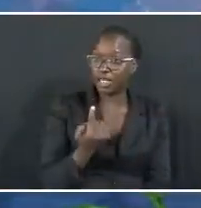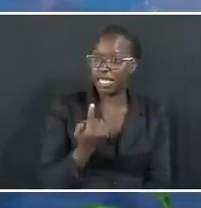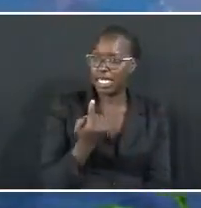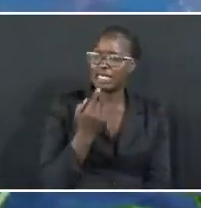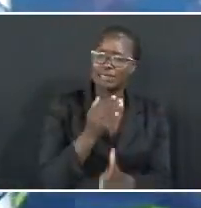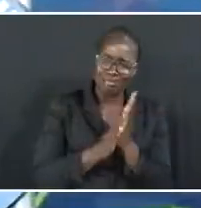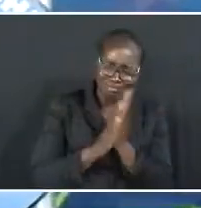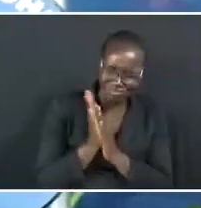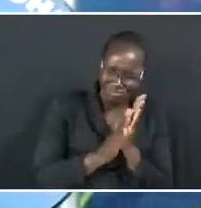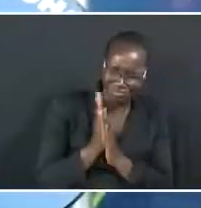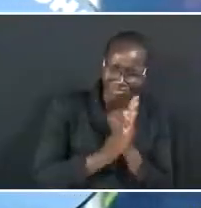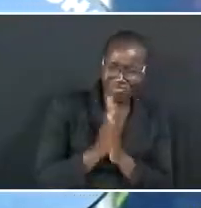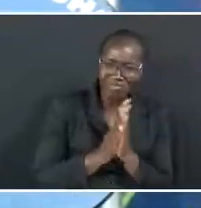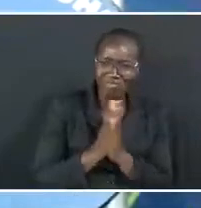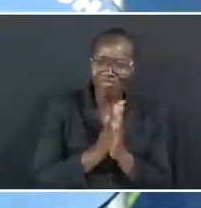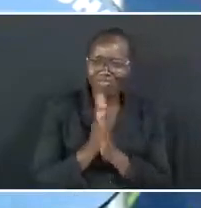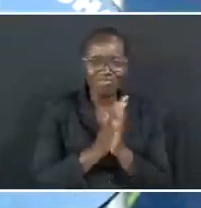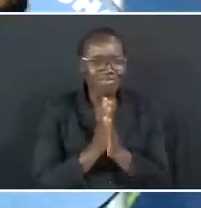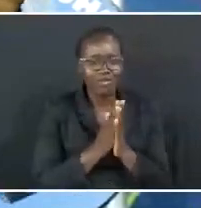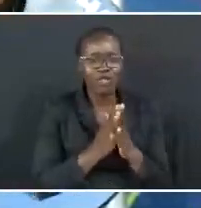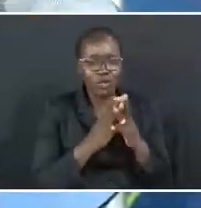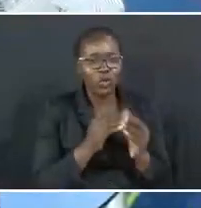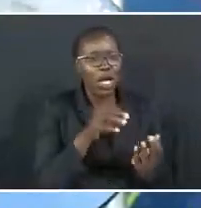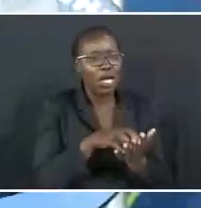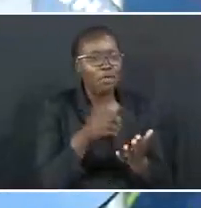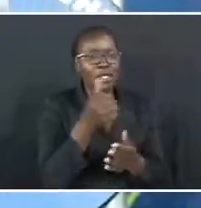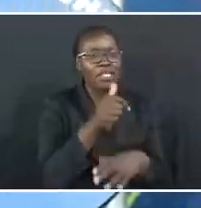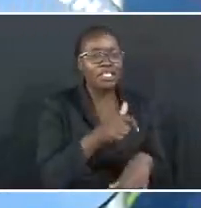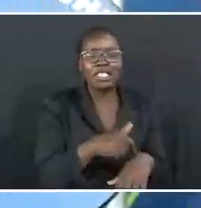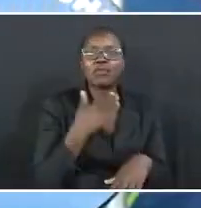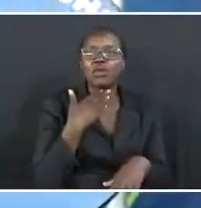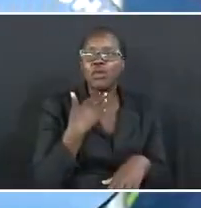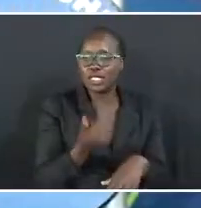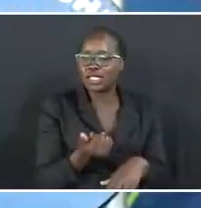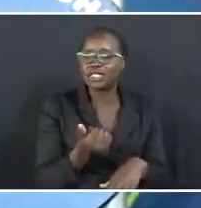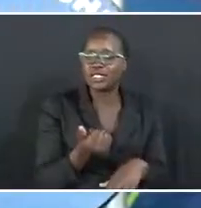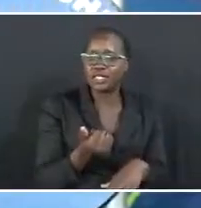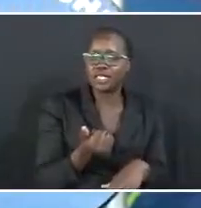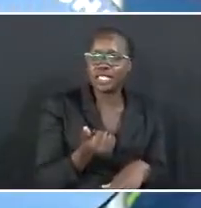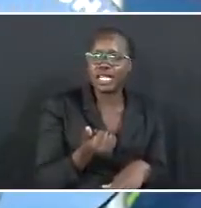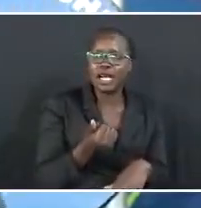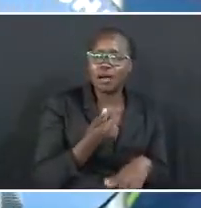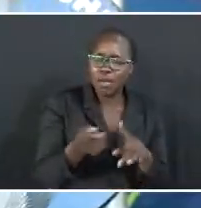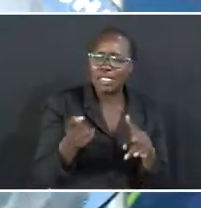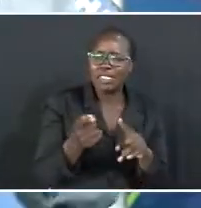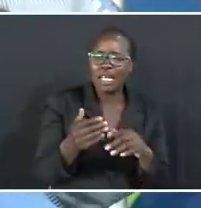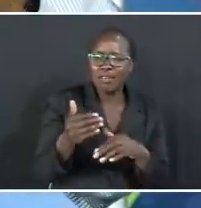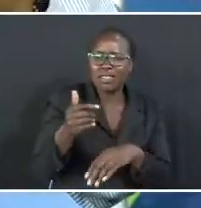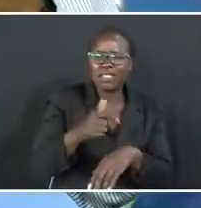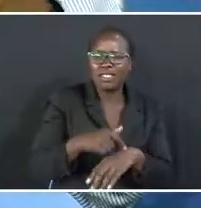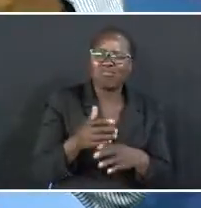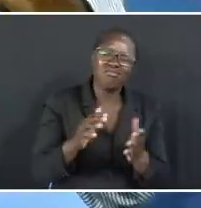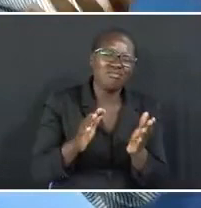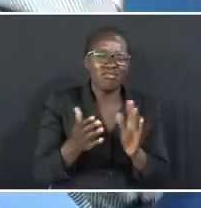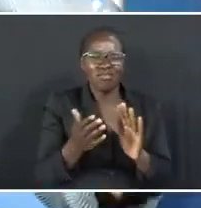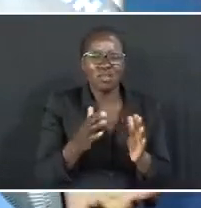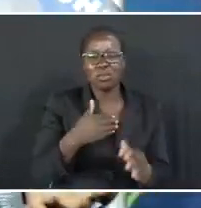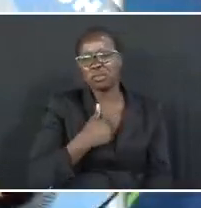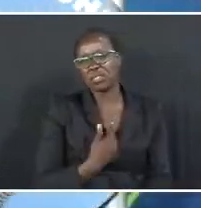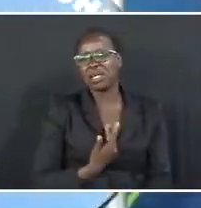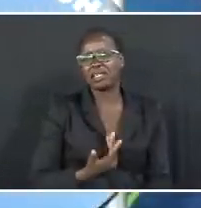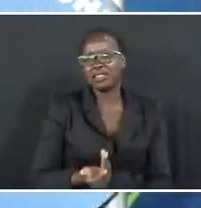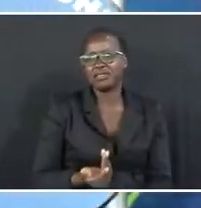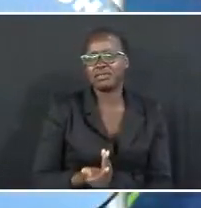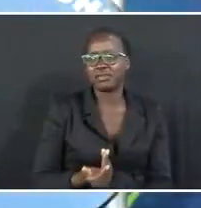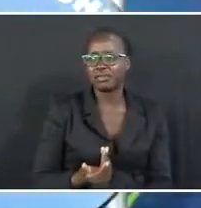so exciting, and we will go and bake anytime we want. But with time, it got, I don't know,